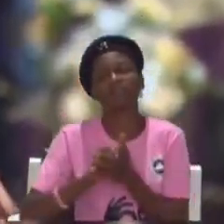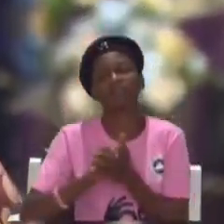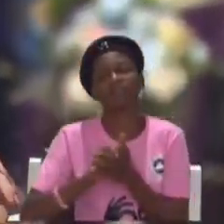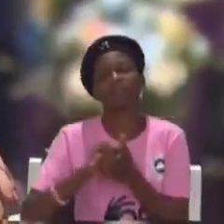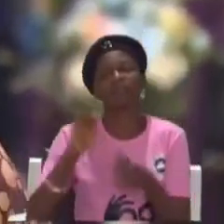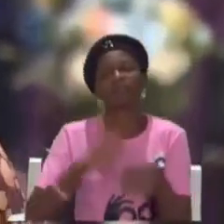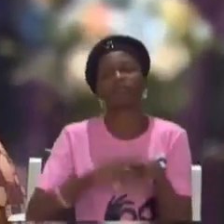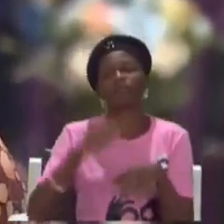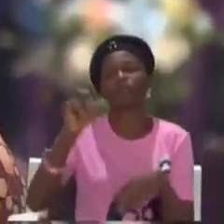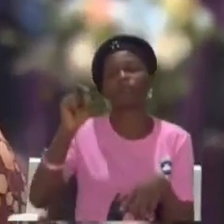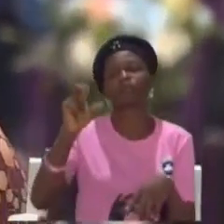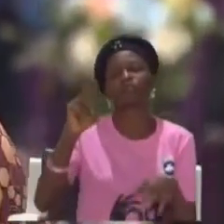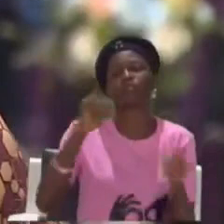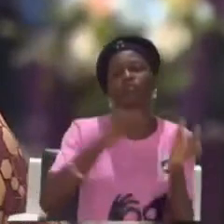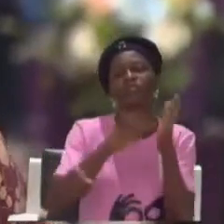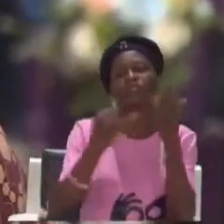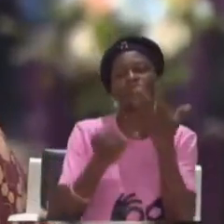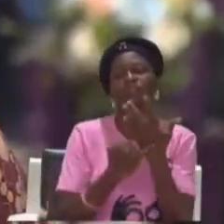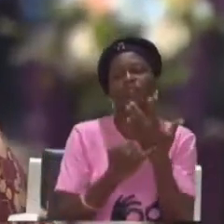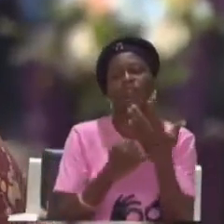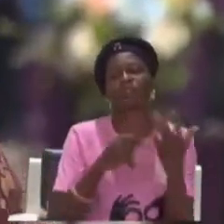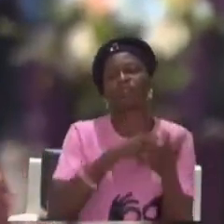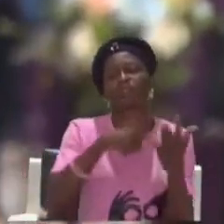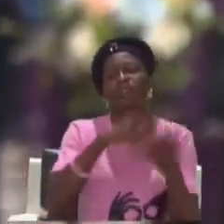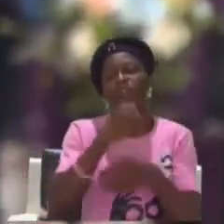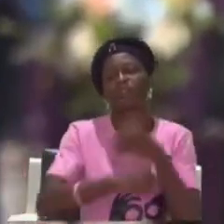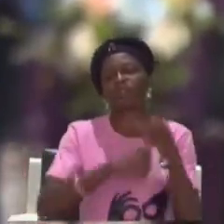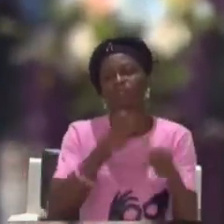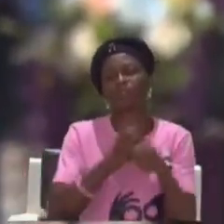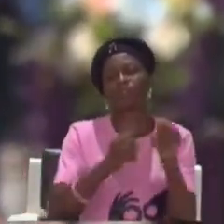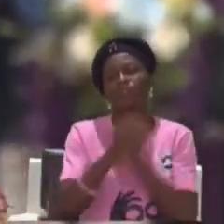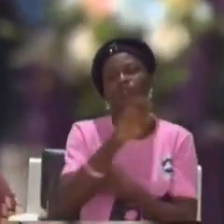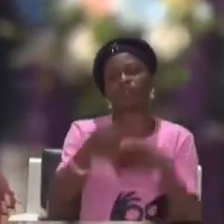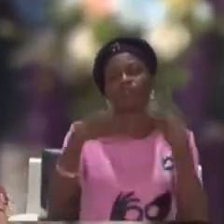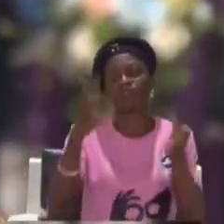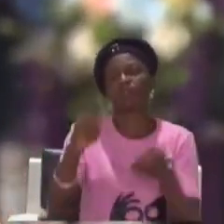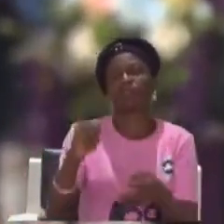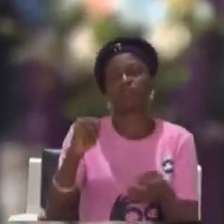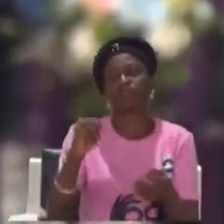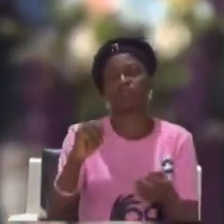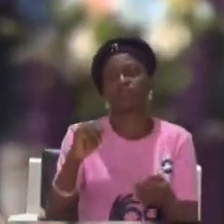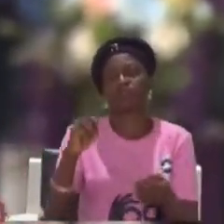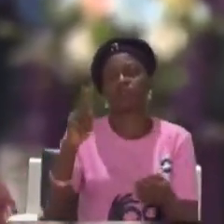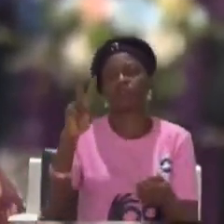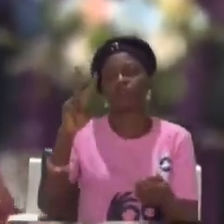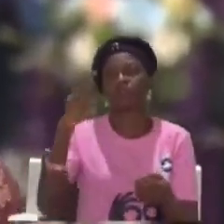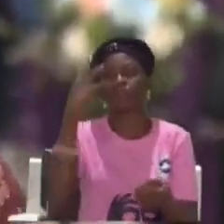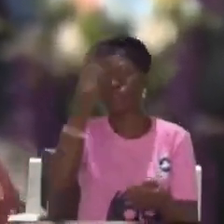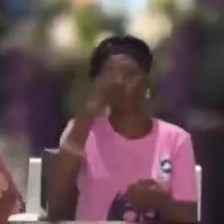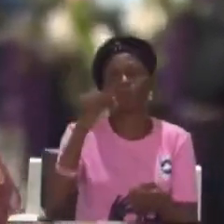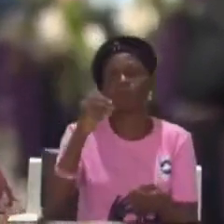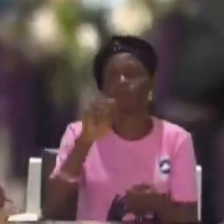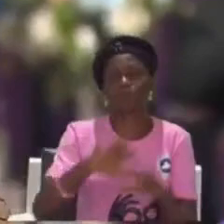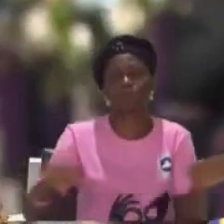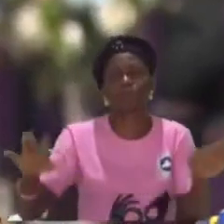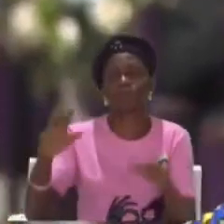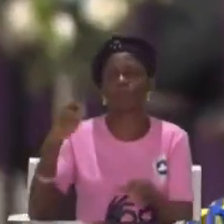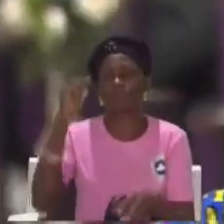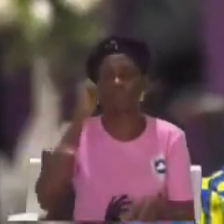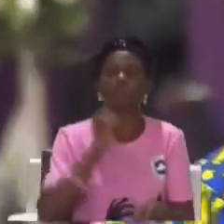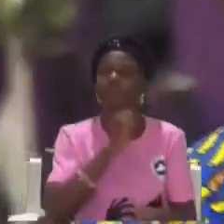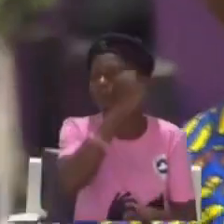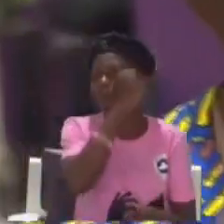on 12th of January this year, God gave us 2 beautiful children, a set of twins.